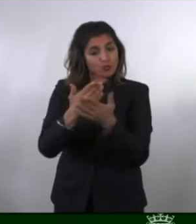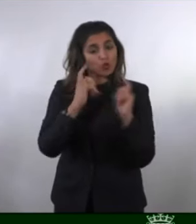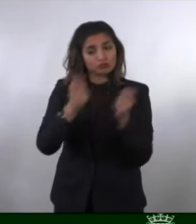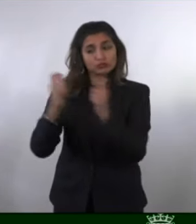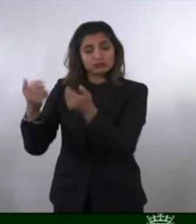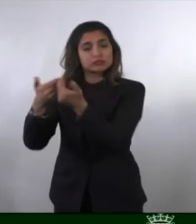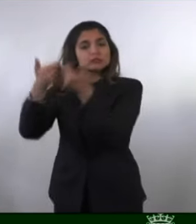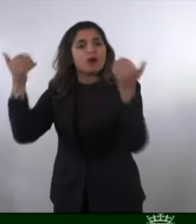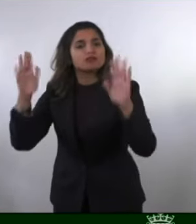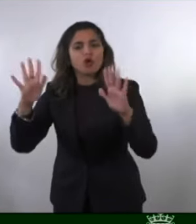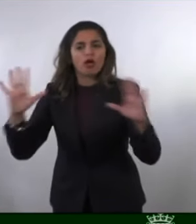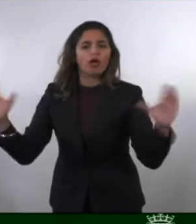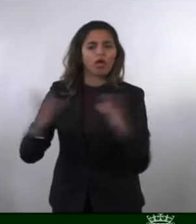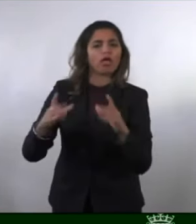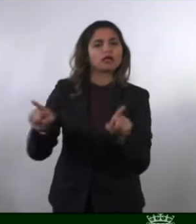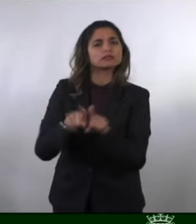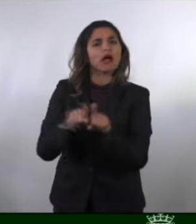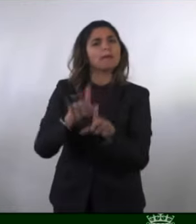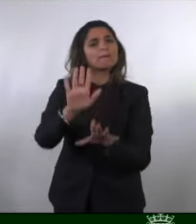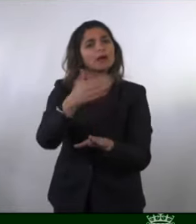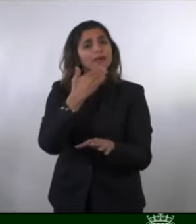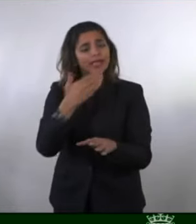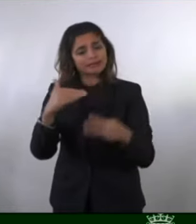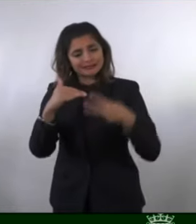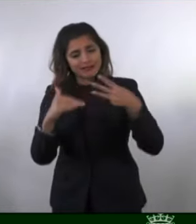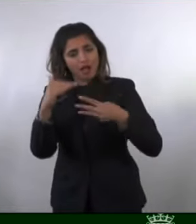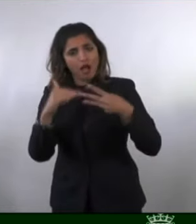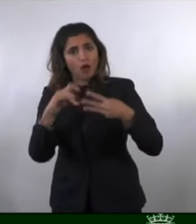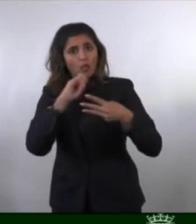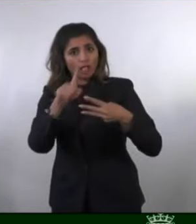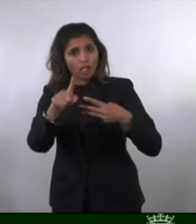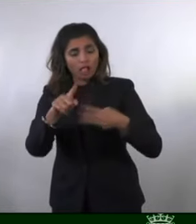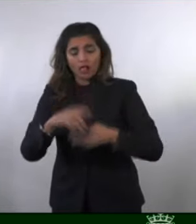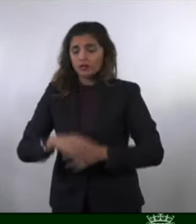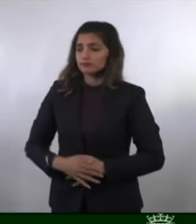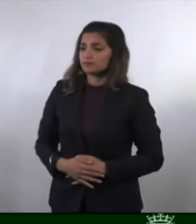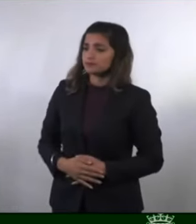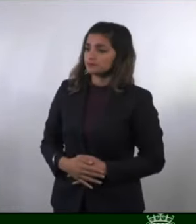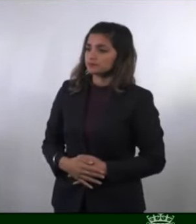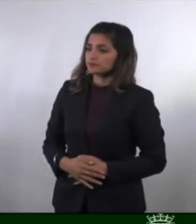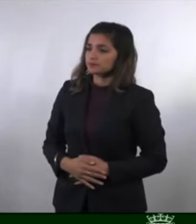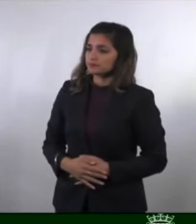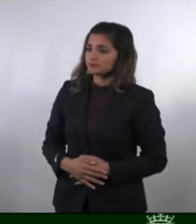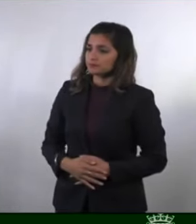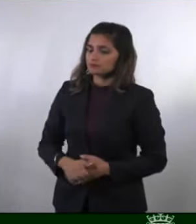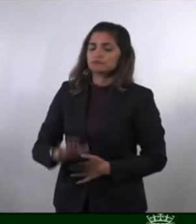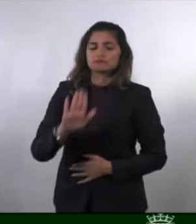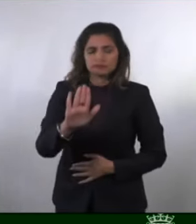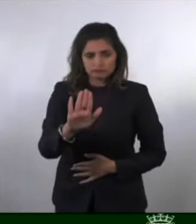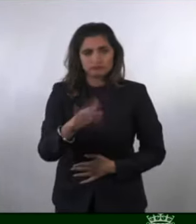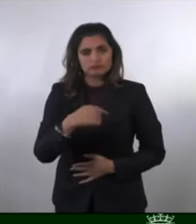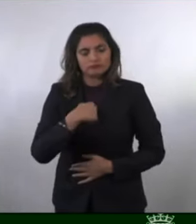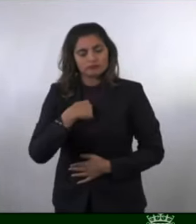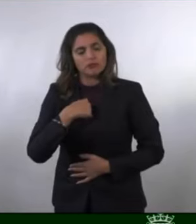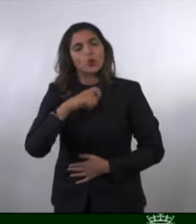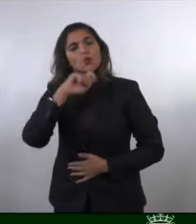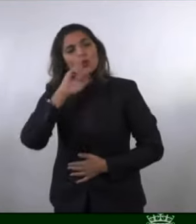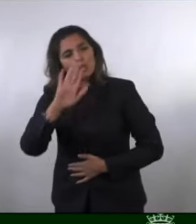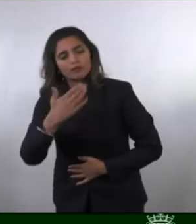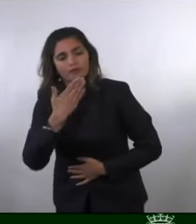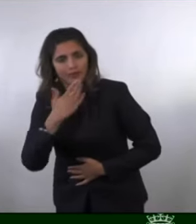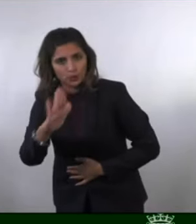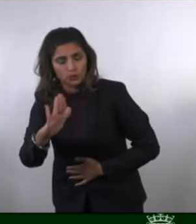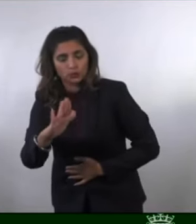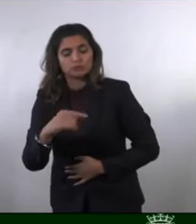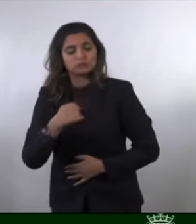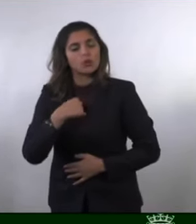I thank my honourable friend. I can confirm that we will be taking decisions about tiering on the basis of the data and